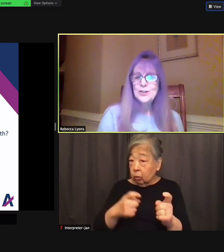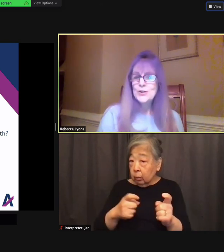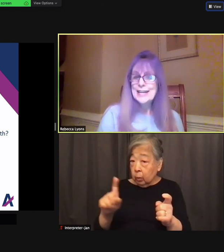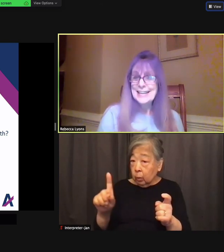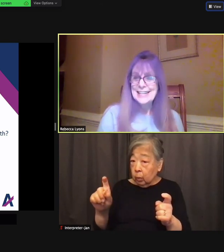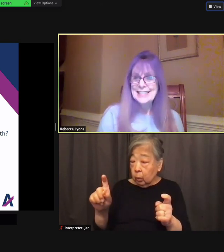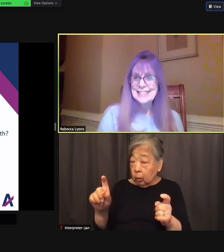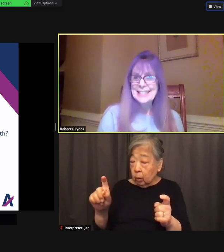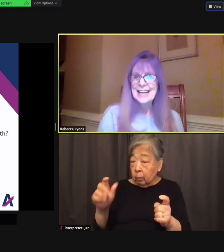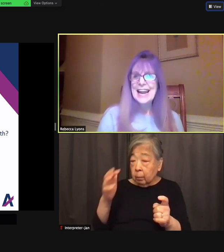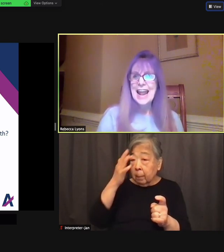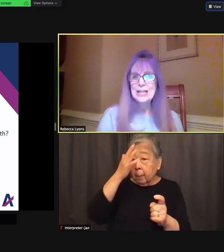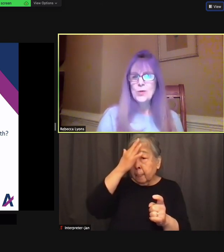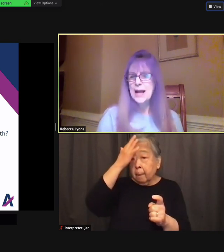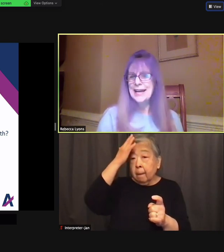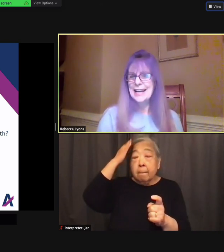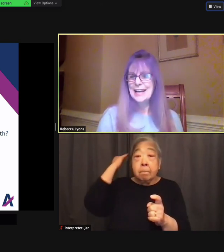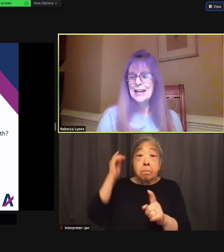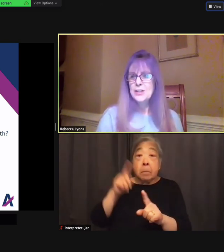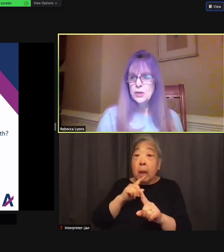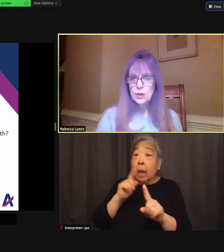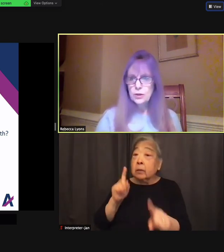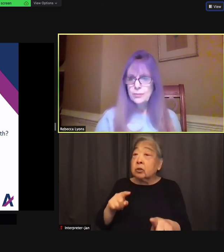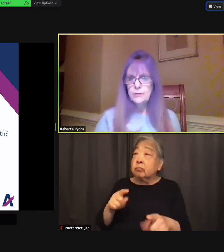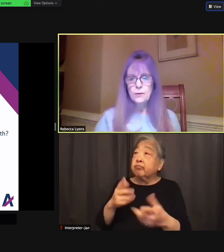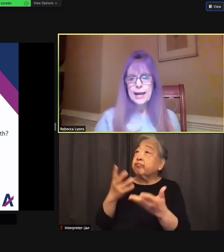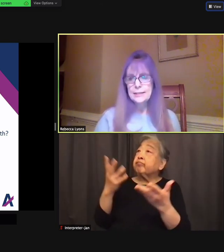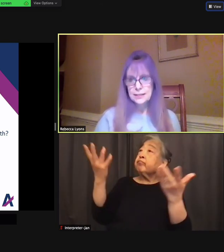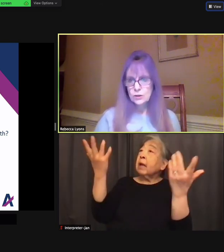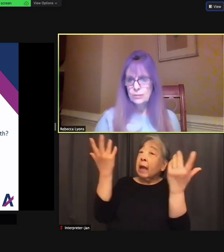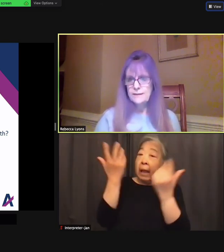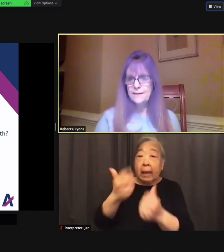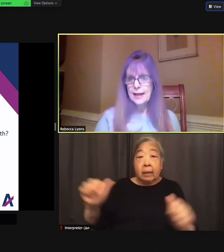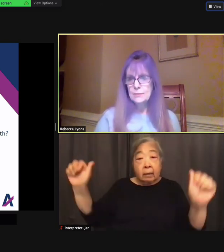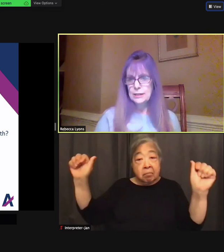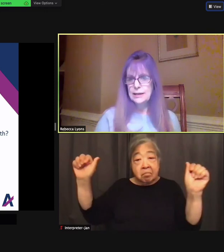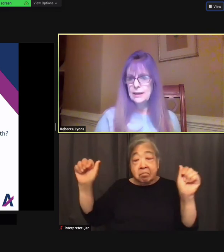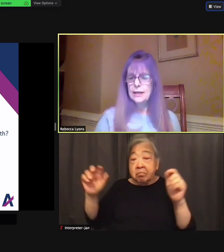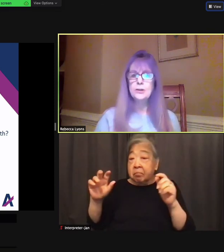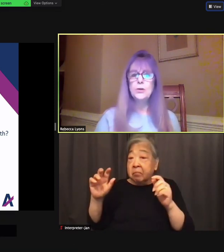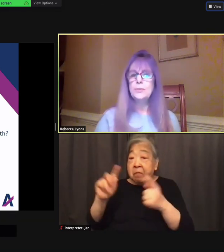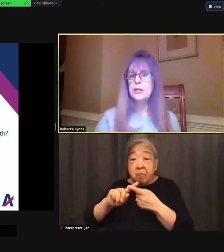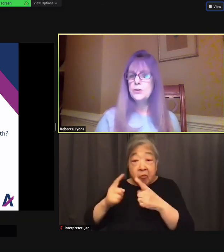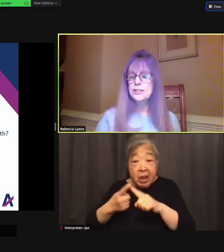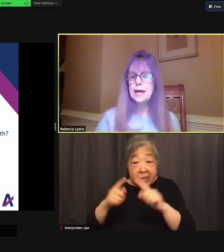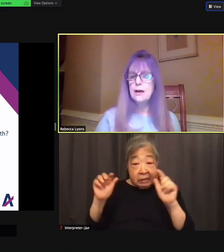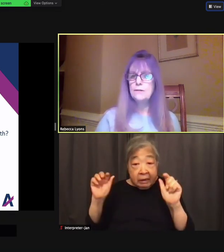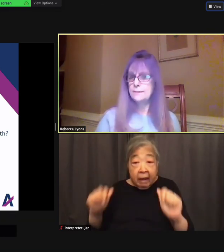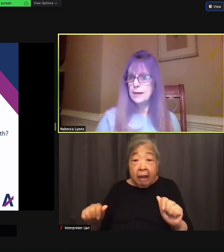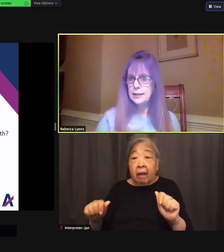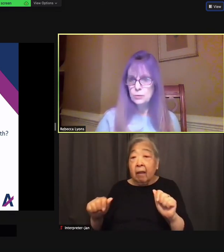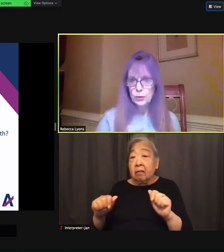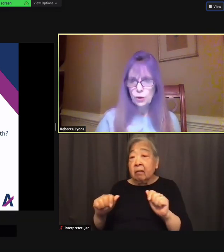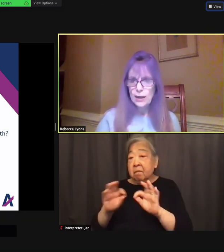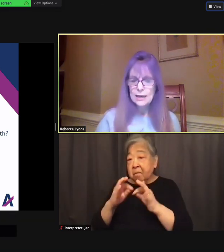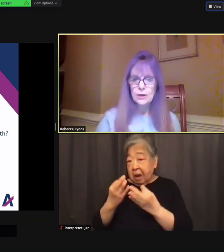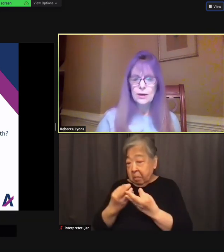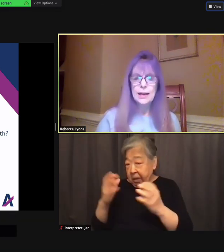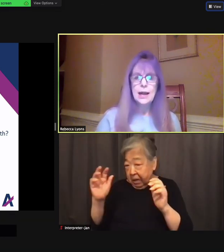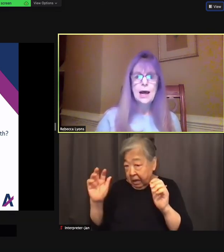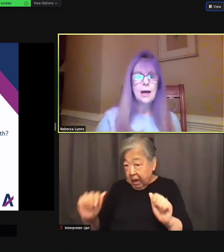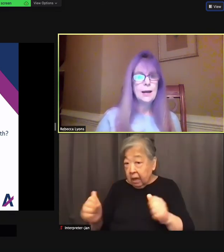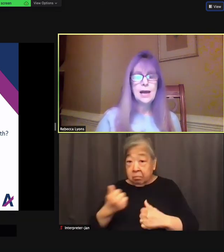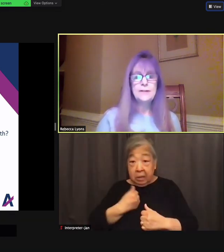The answer is anyone. So it could be friends, it could be family, it could be yourself, an